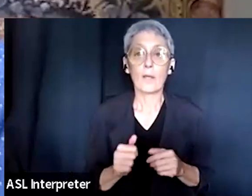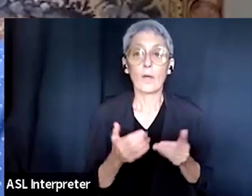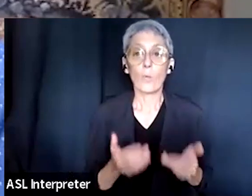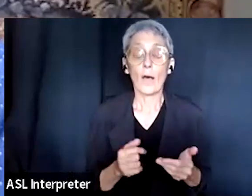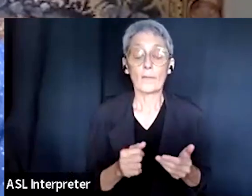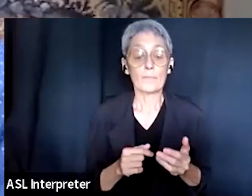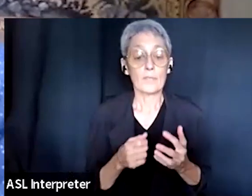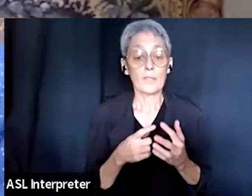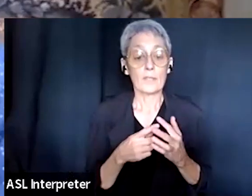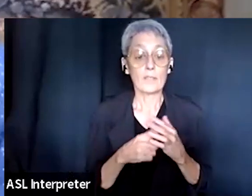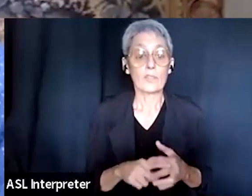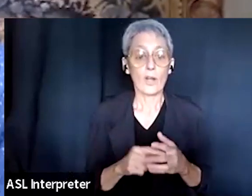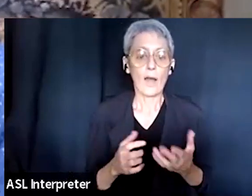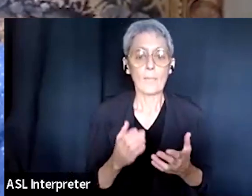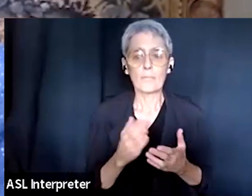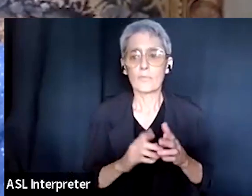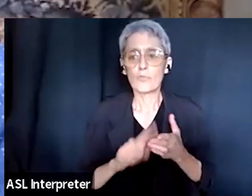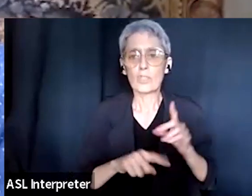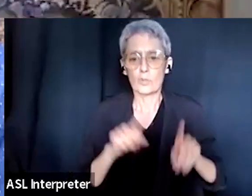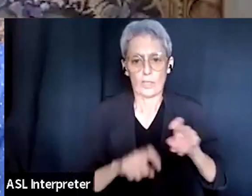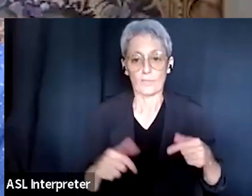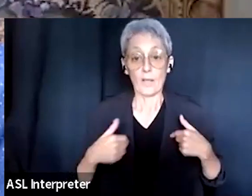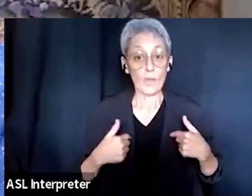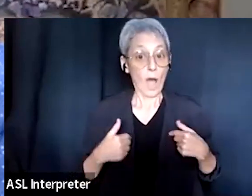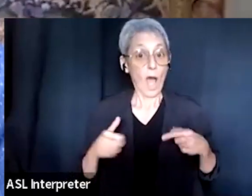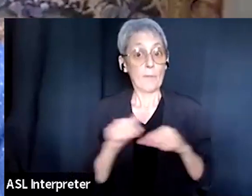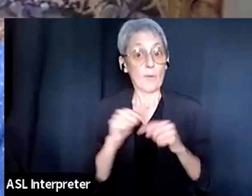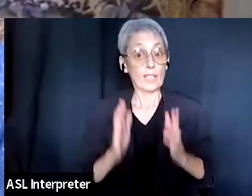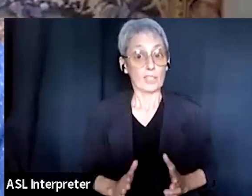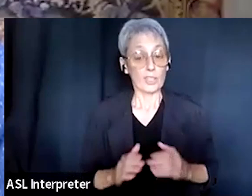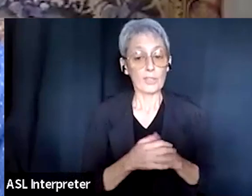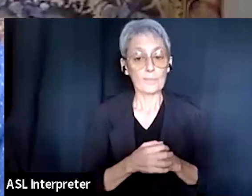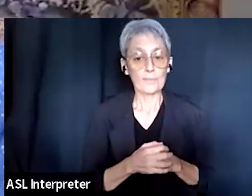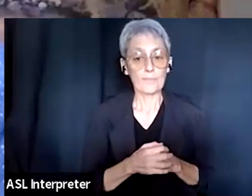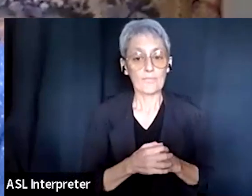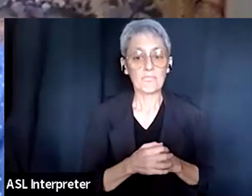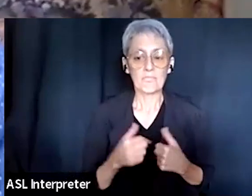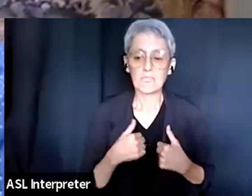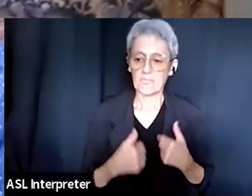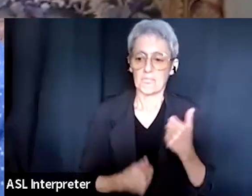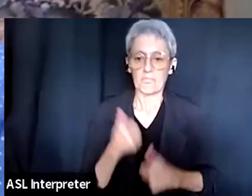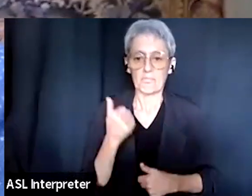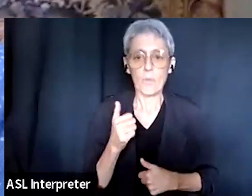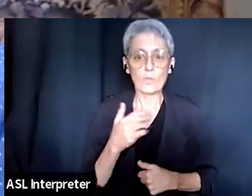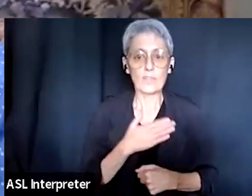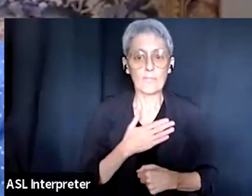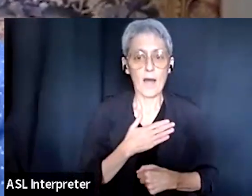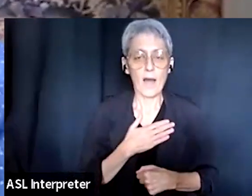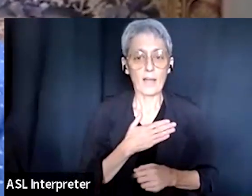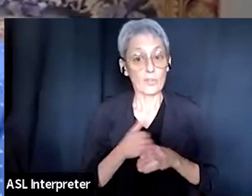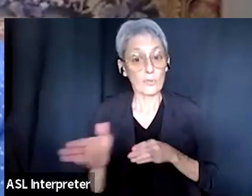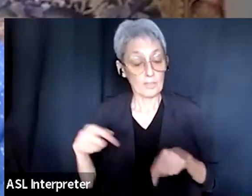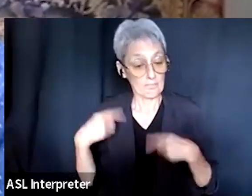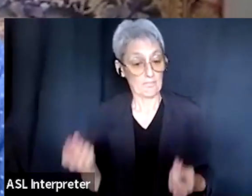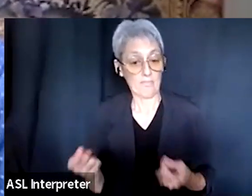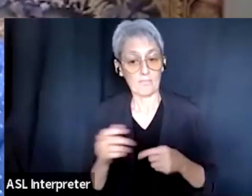some of these research questions. So I'm a practitioner. That's where I've spent most of my career, just doing